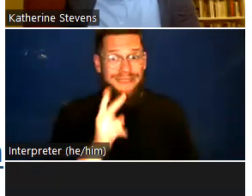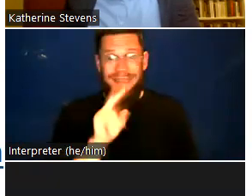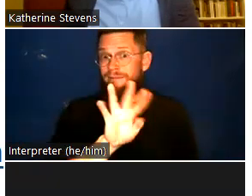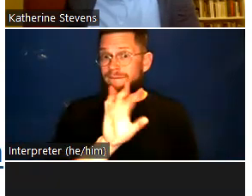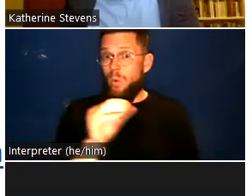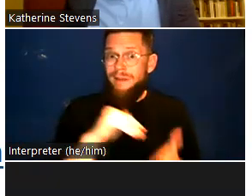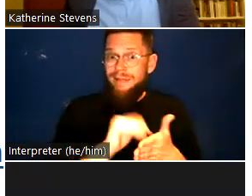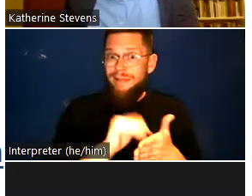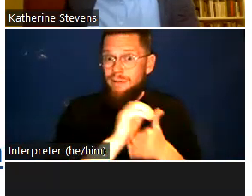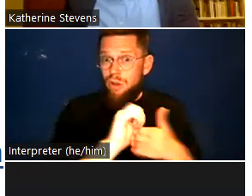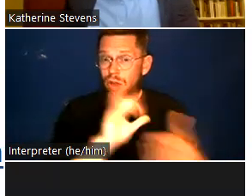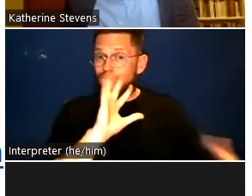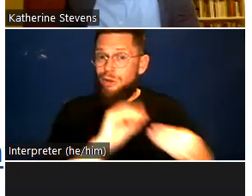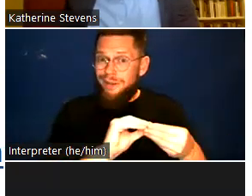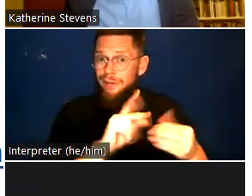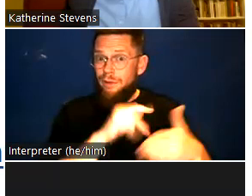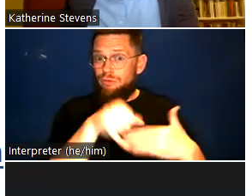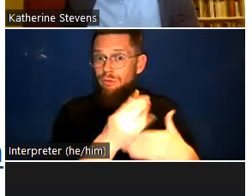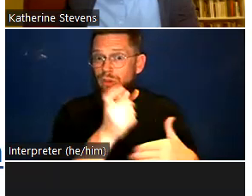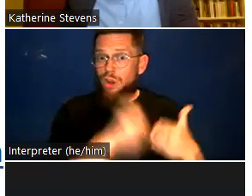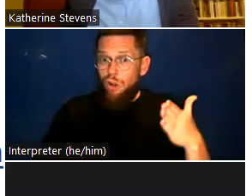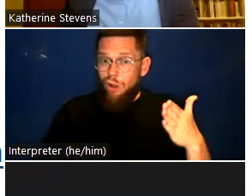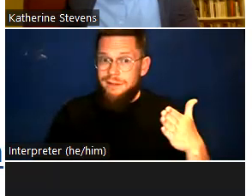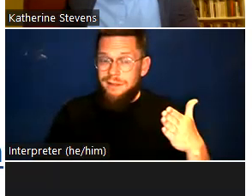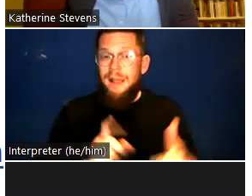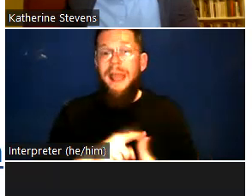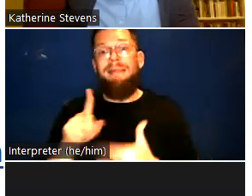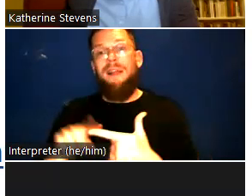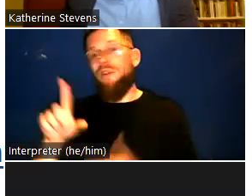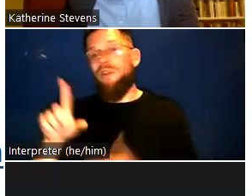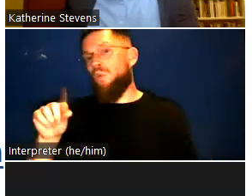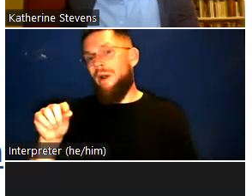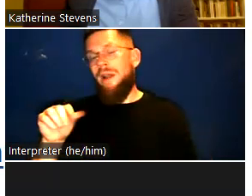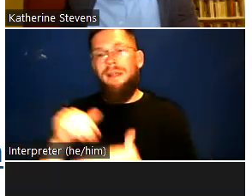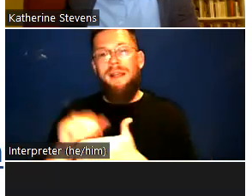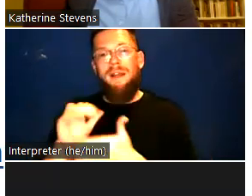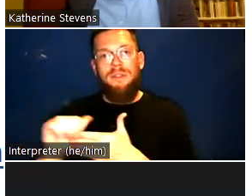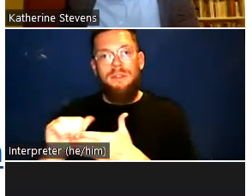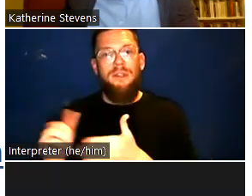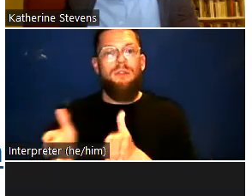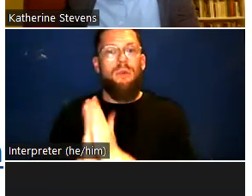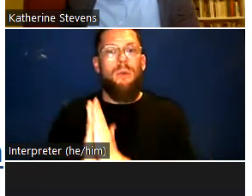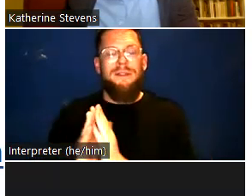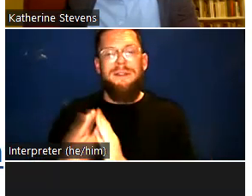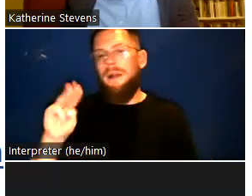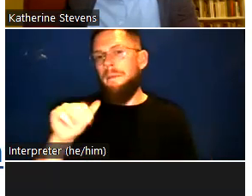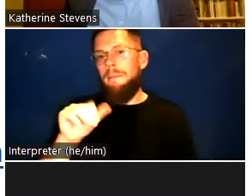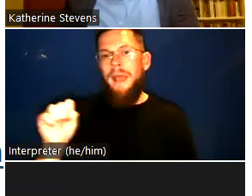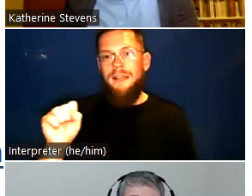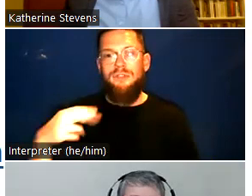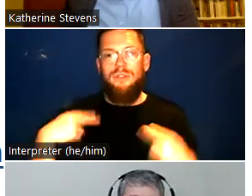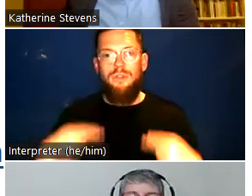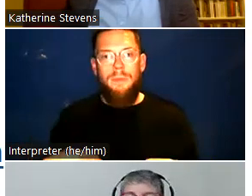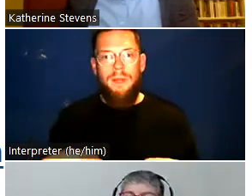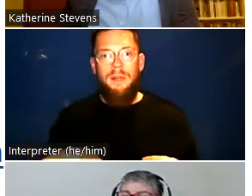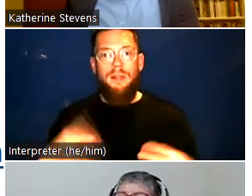the total project costs, and then $20,000 being requested of Mass Humanities. So as you can see, the total project